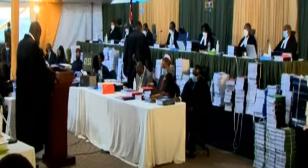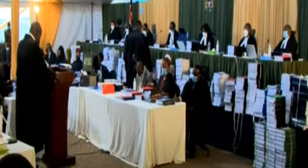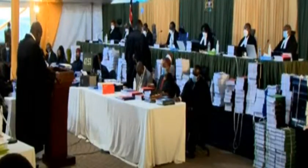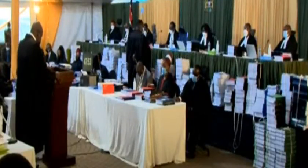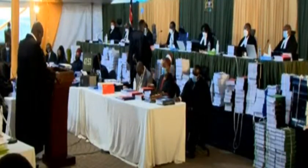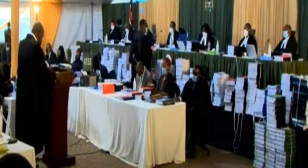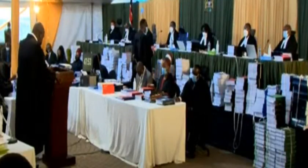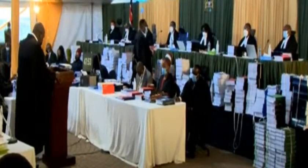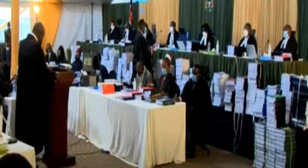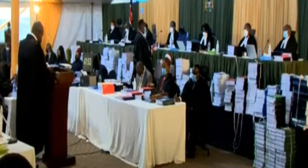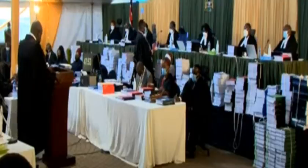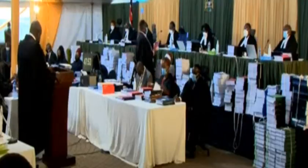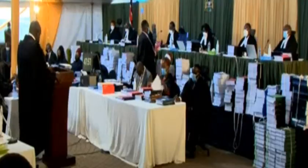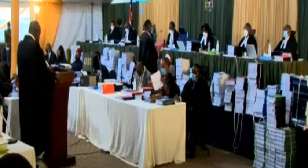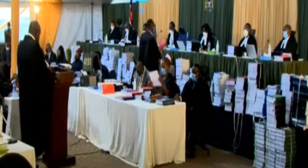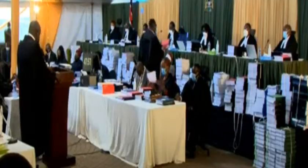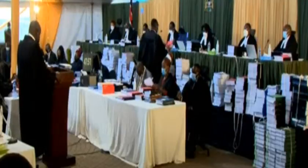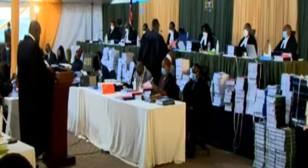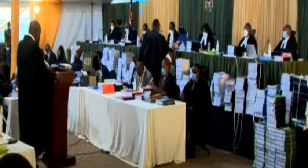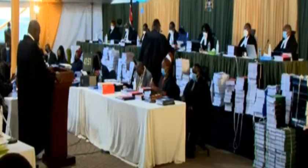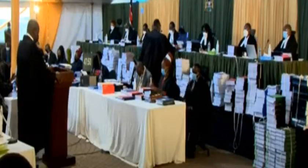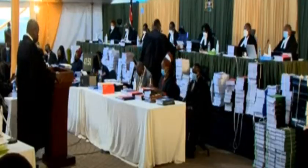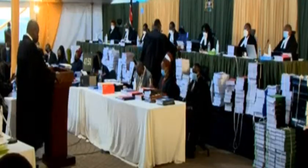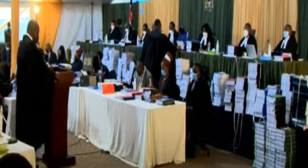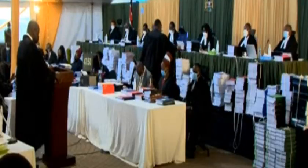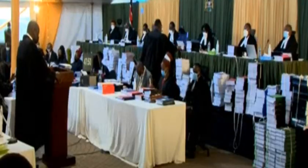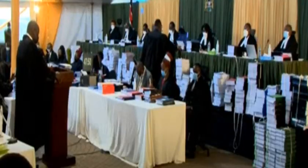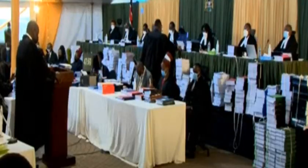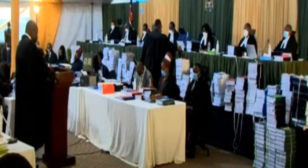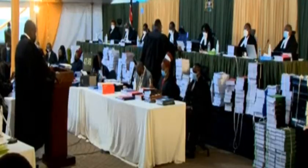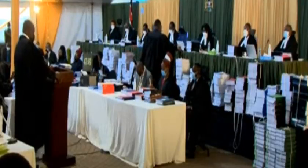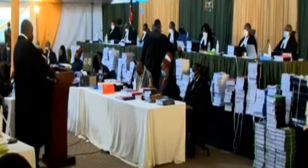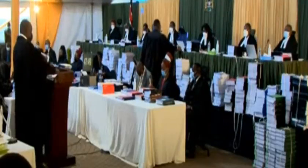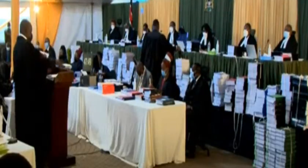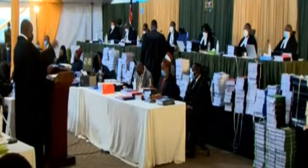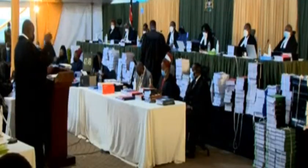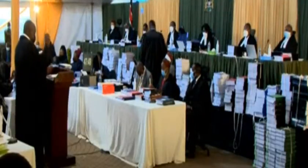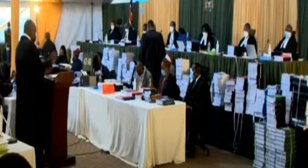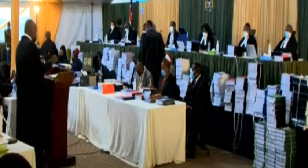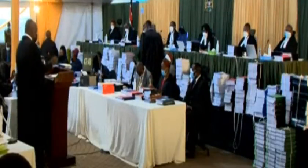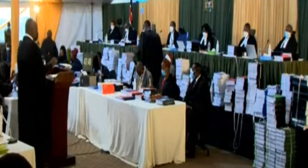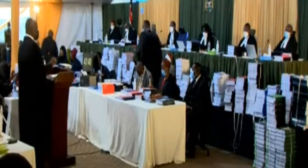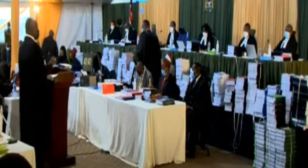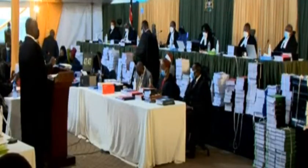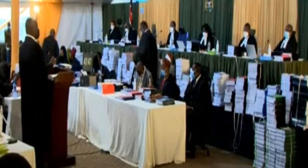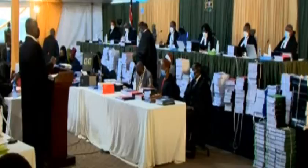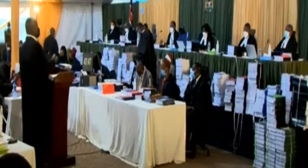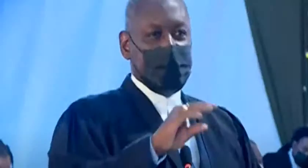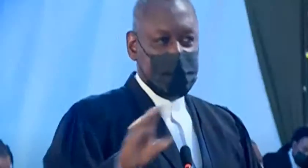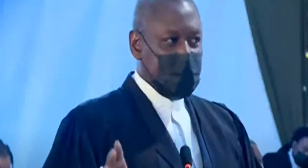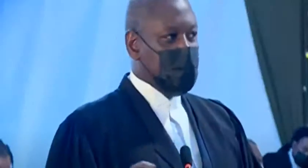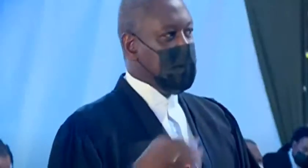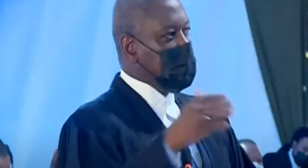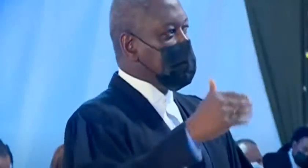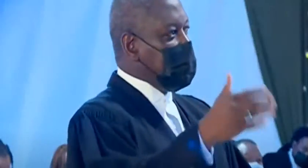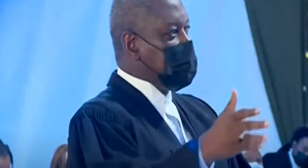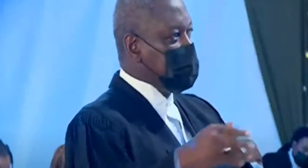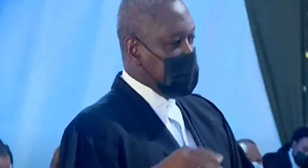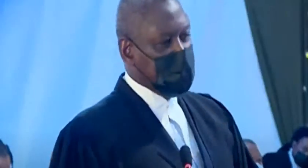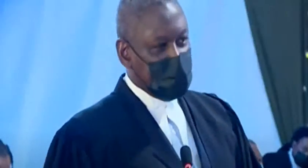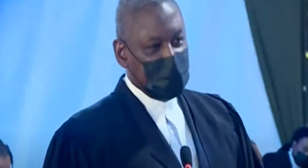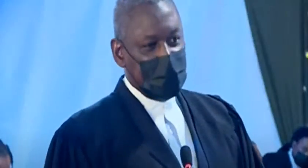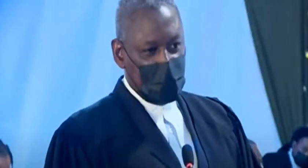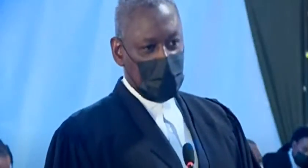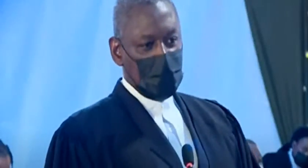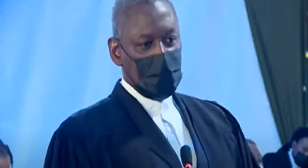And also page 1604, 8.1. My lord, it makes very clear, without